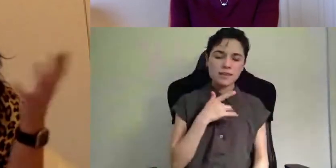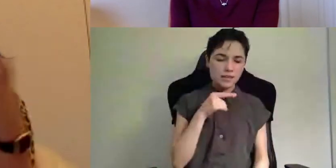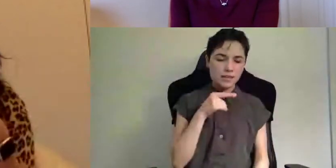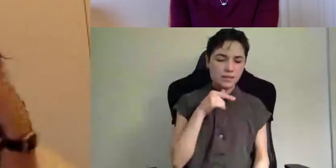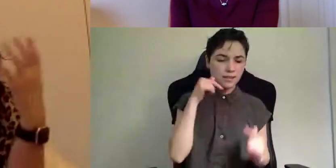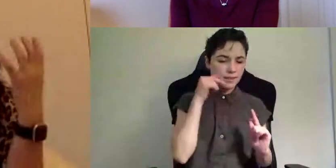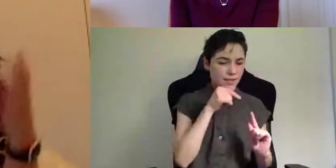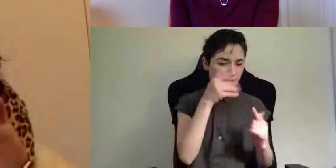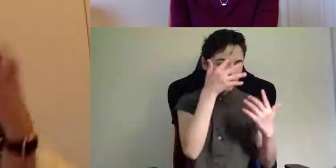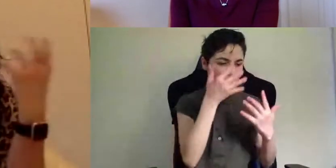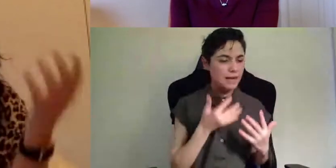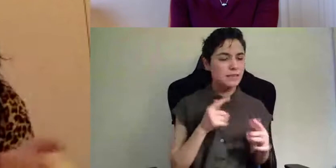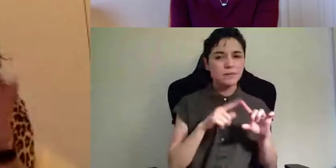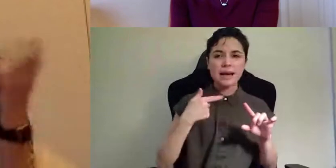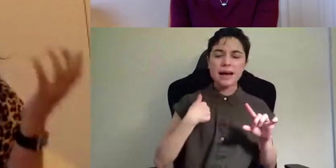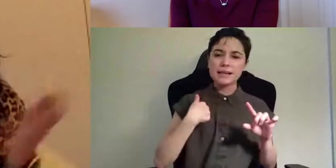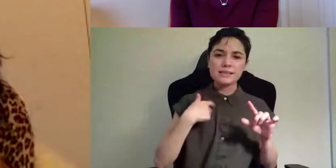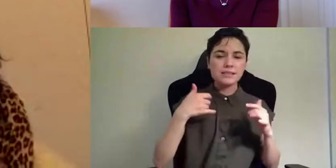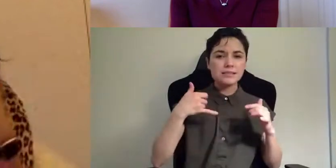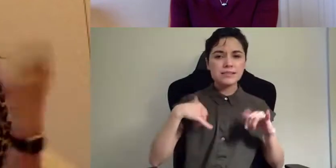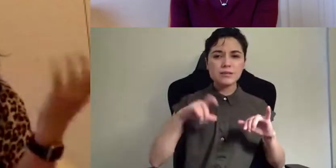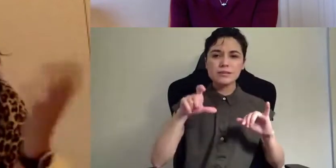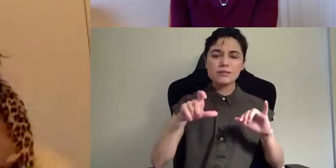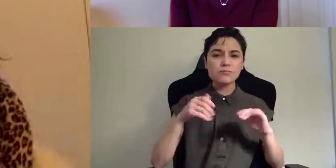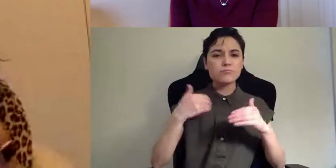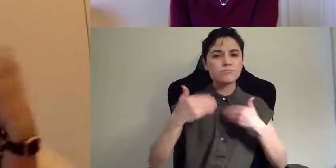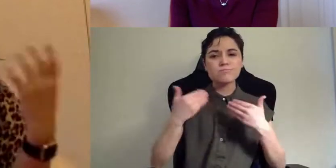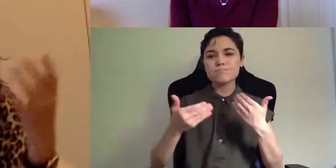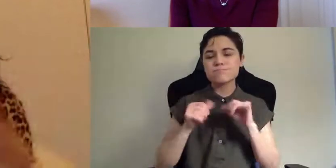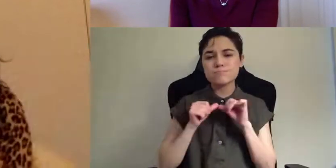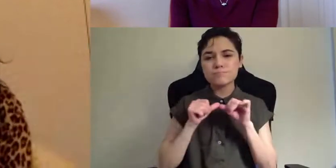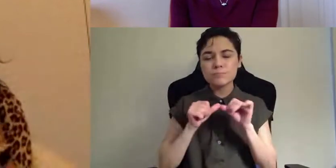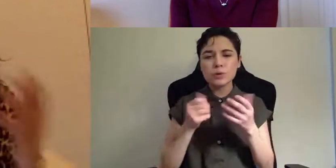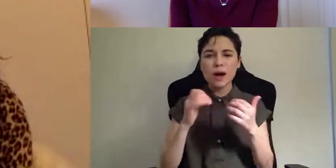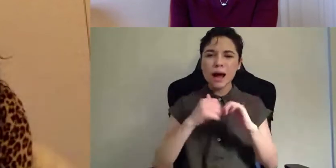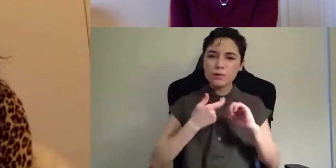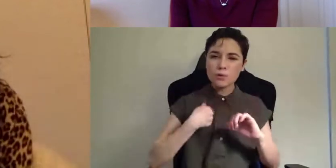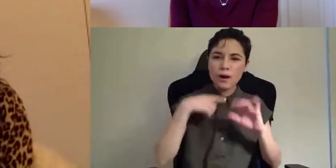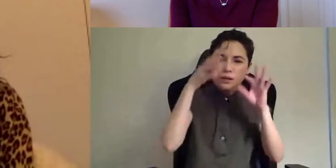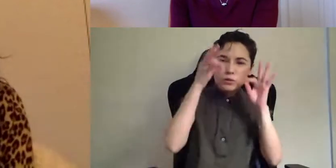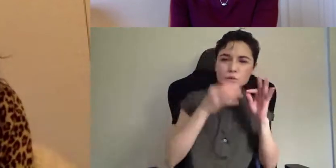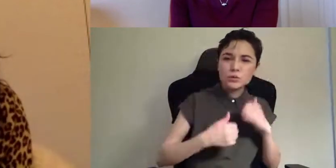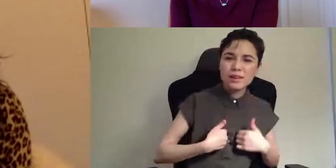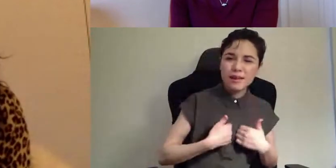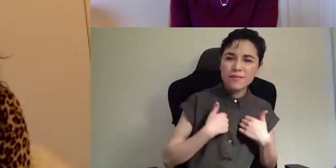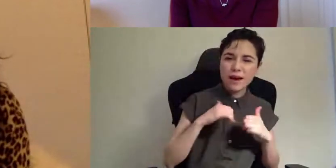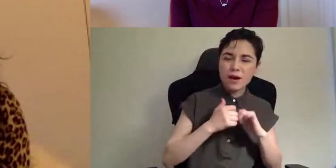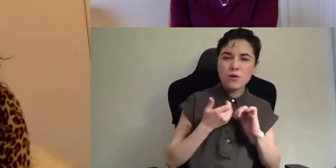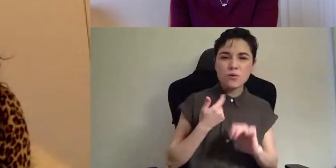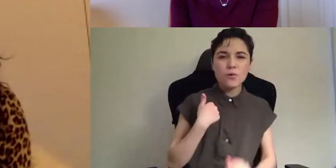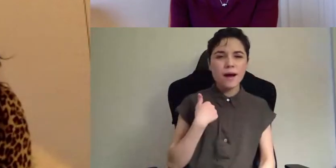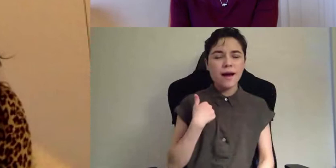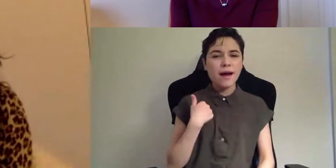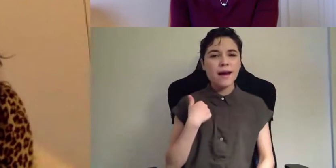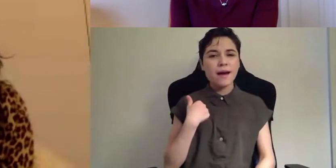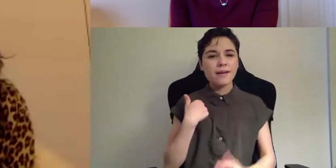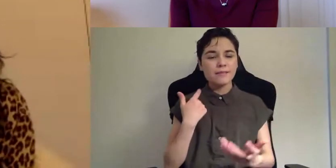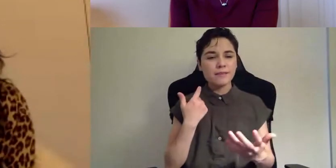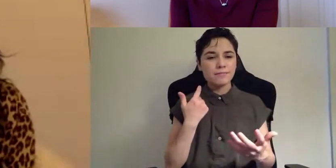it's like, how do I choose life inside of this? How do I find myself inside of what is?